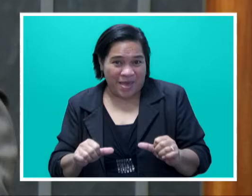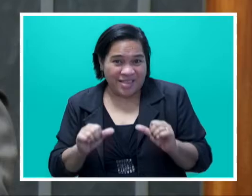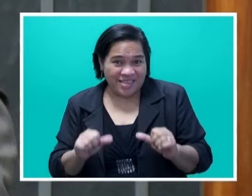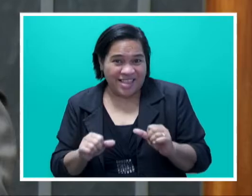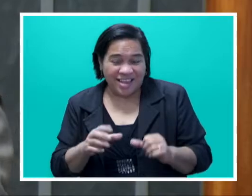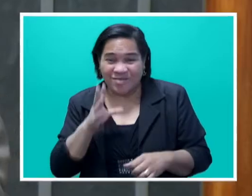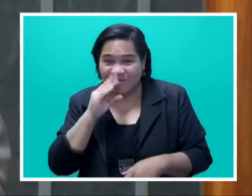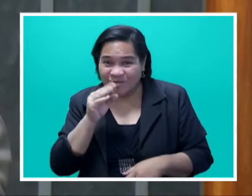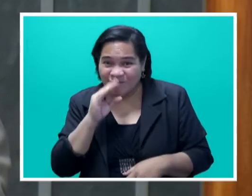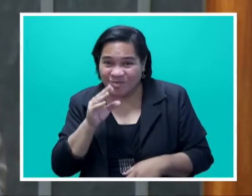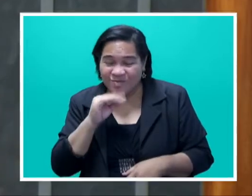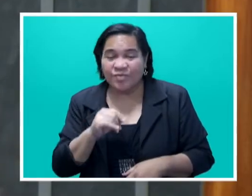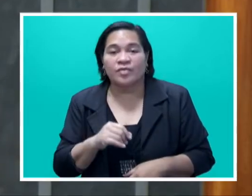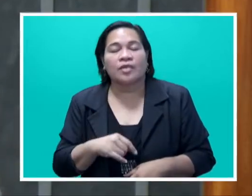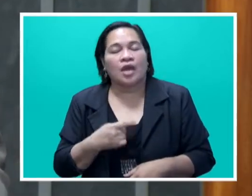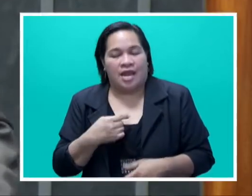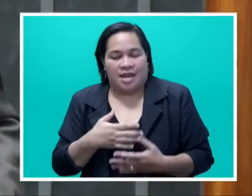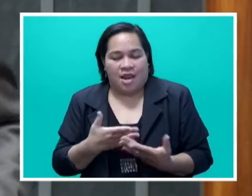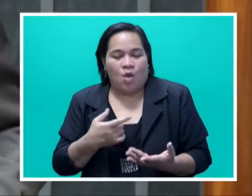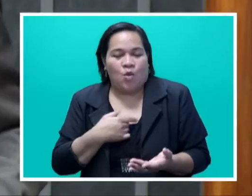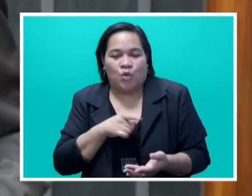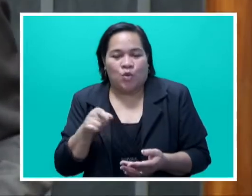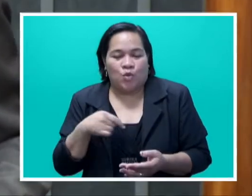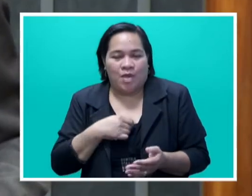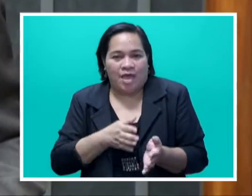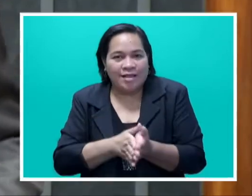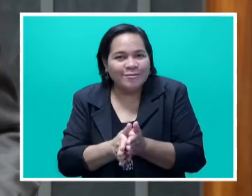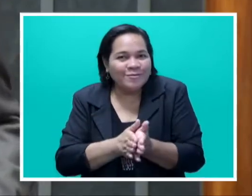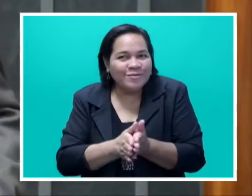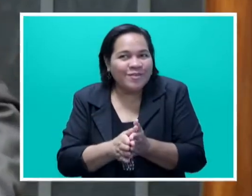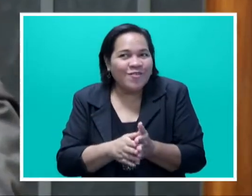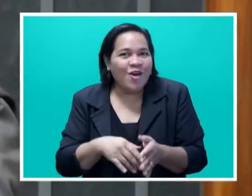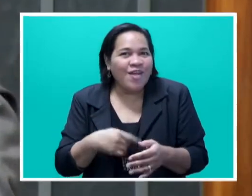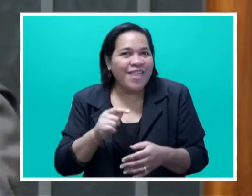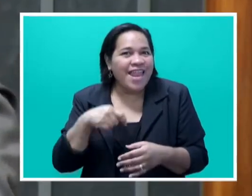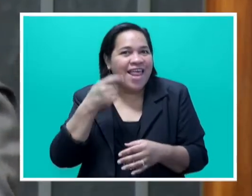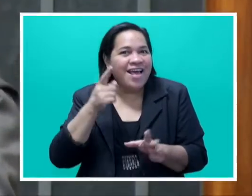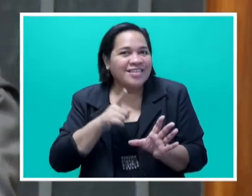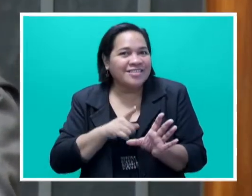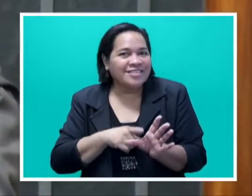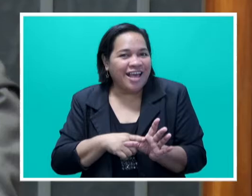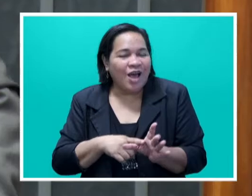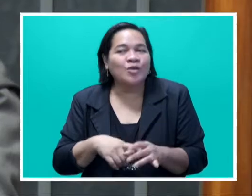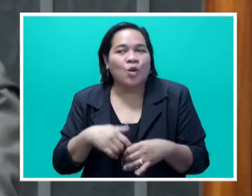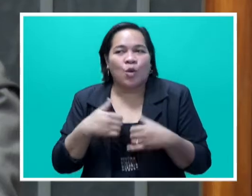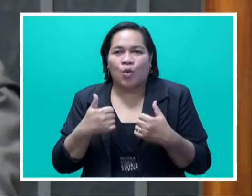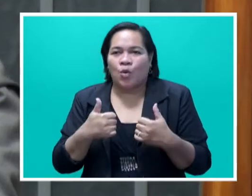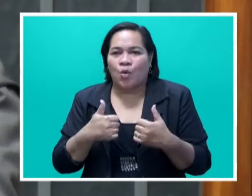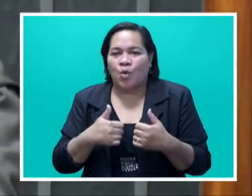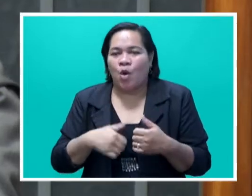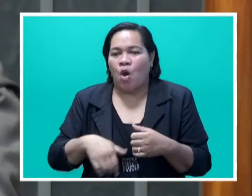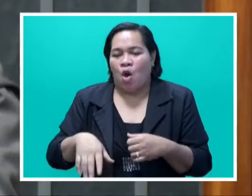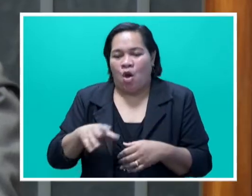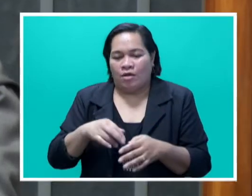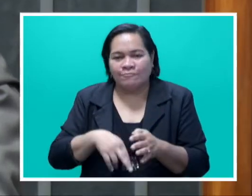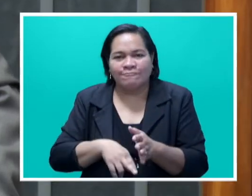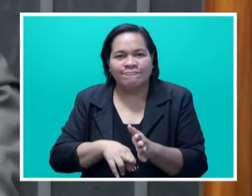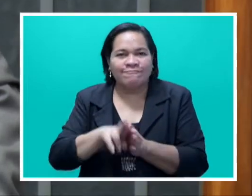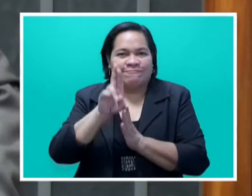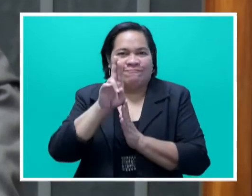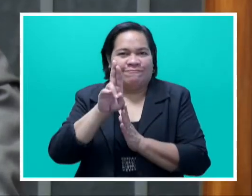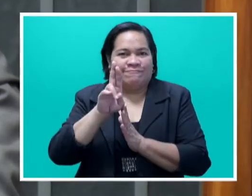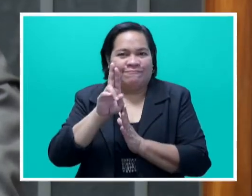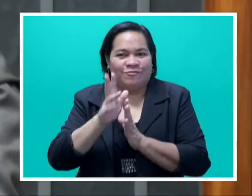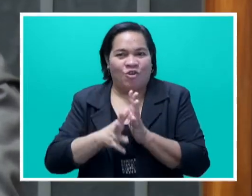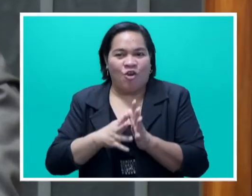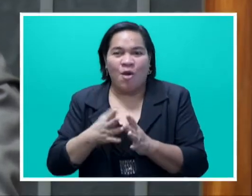President, we can look forward to the coming year as a year of great Fijian comeback story, a year to